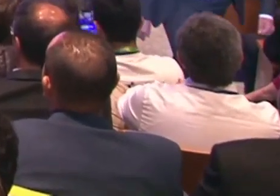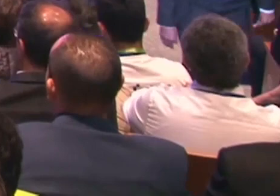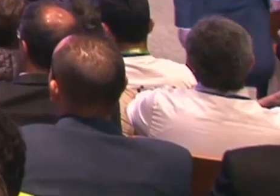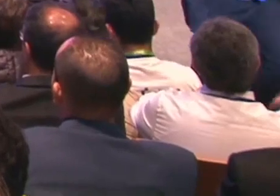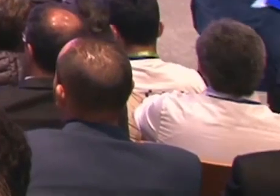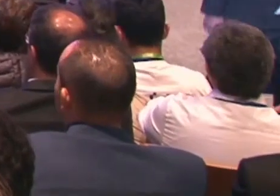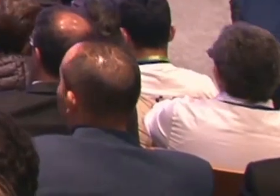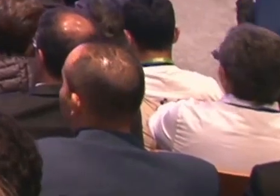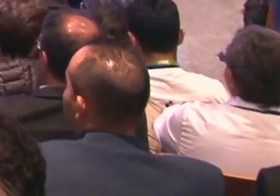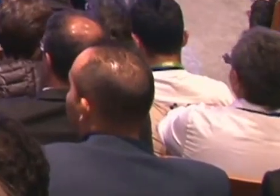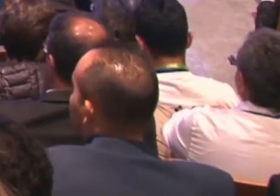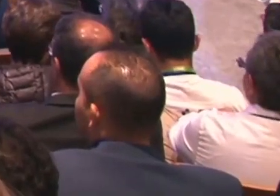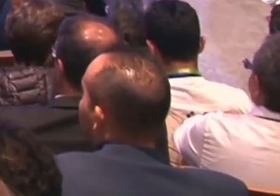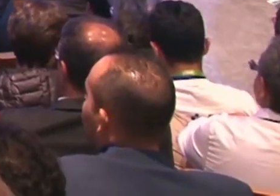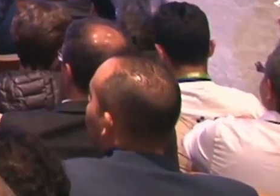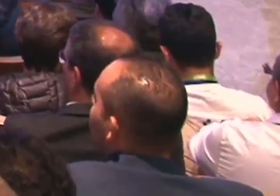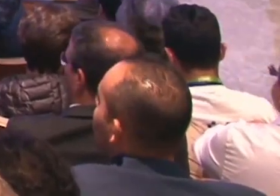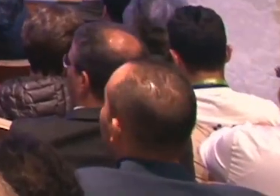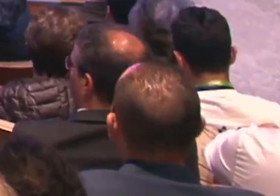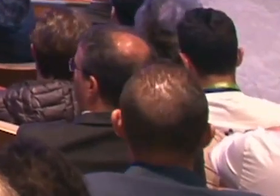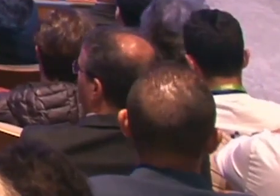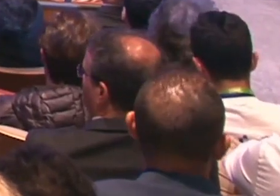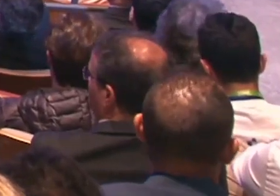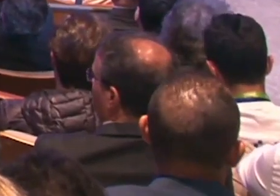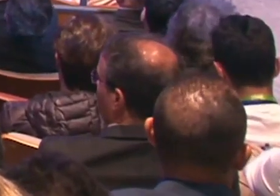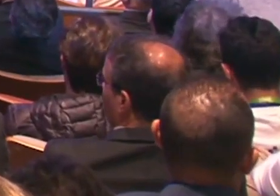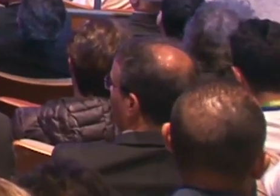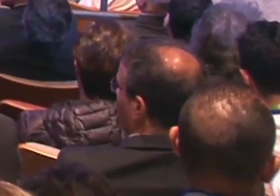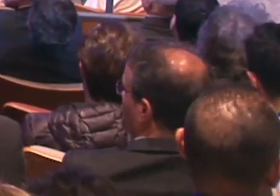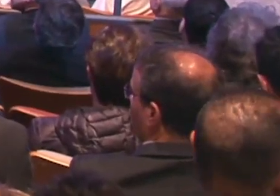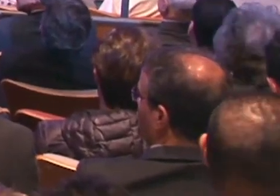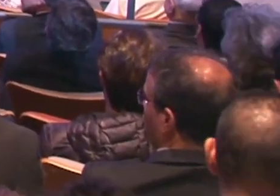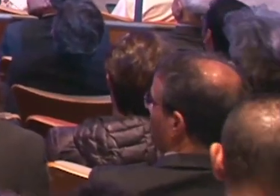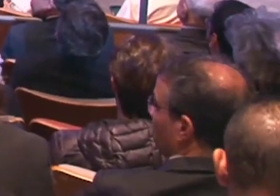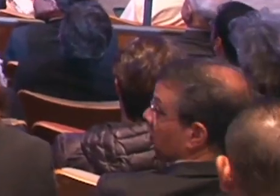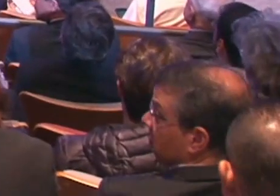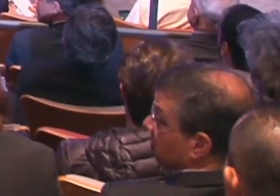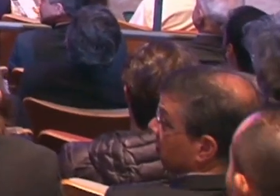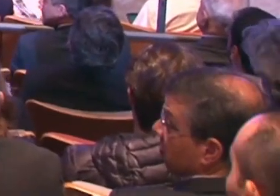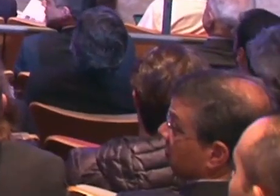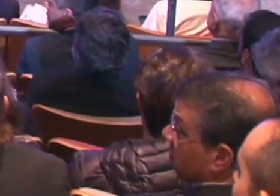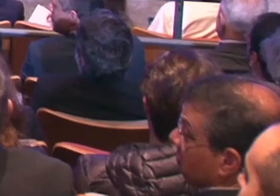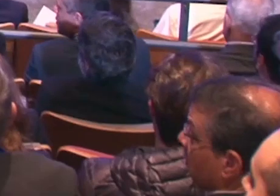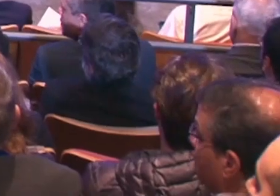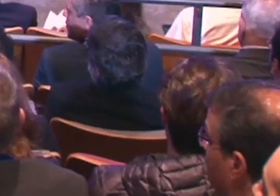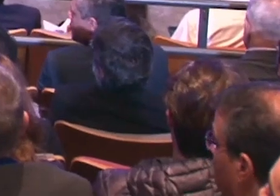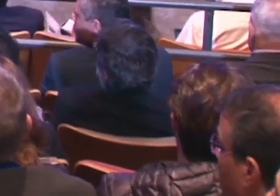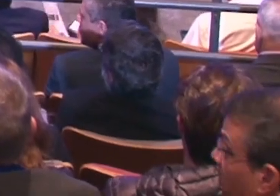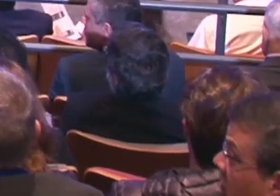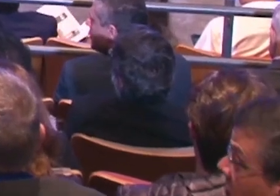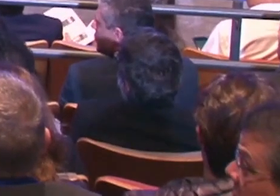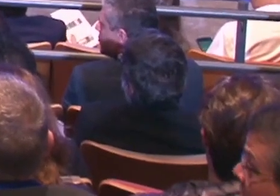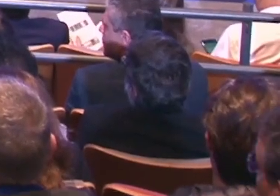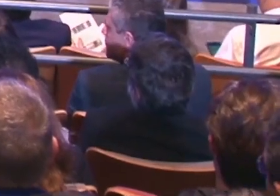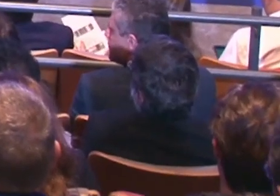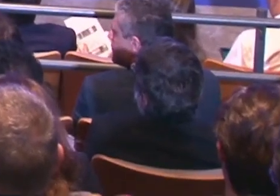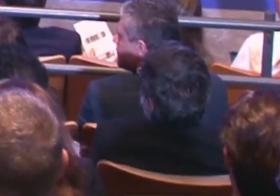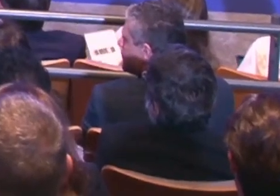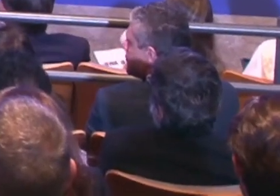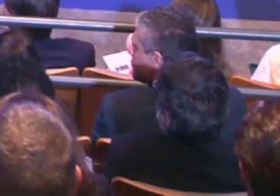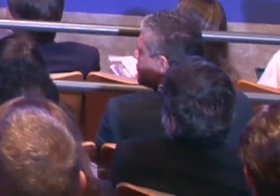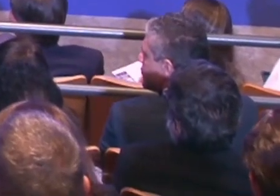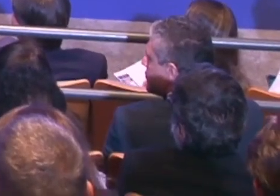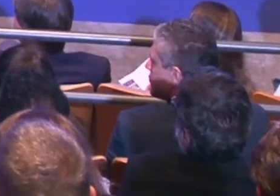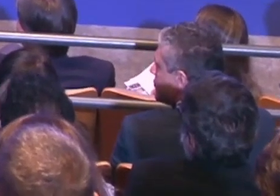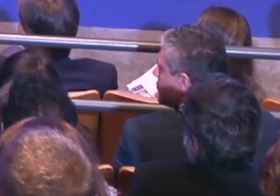welcome to this special morning for all of us. It is a joy for us to be here. First of all, I would like to